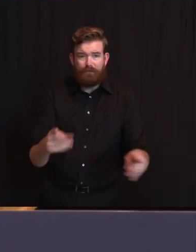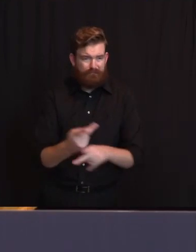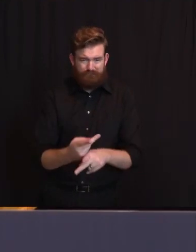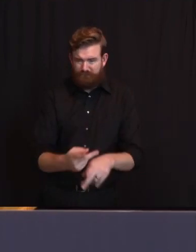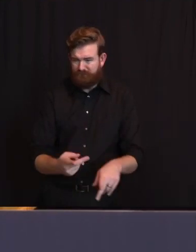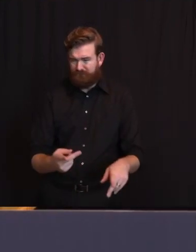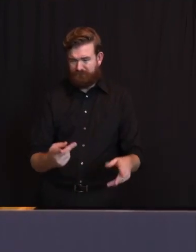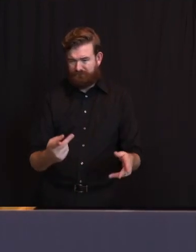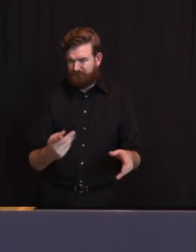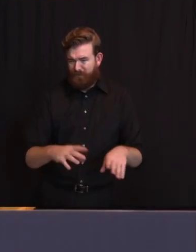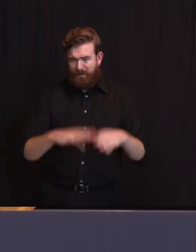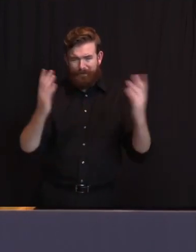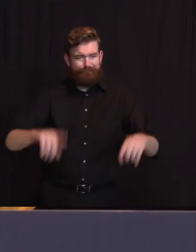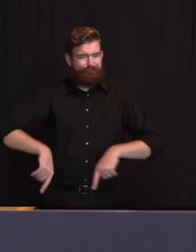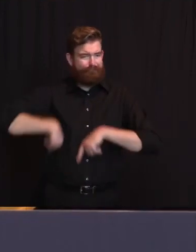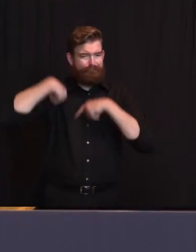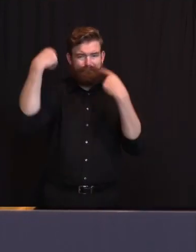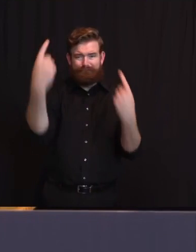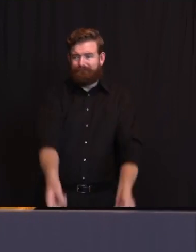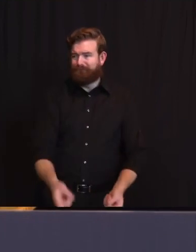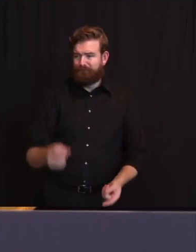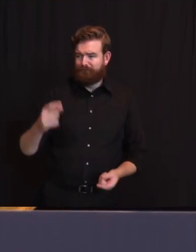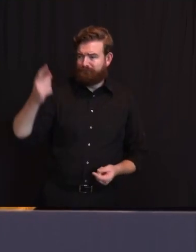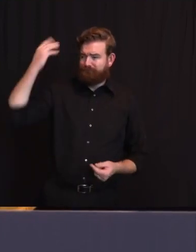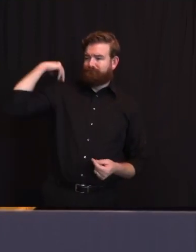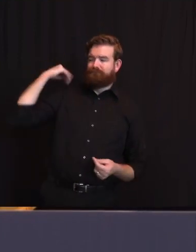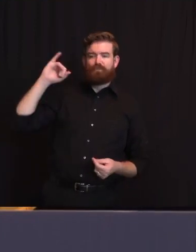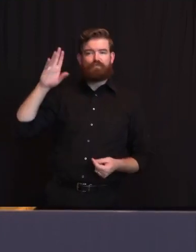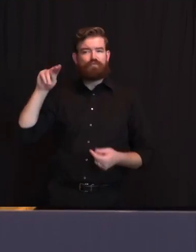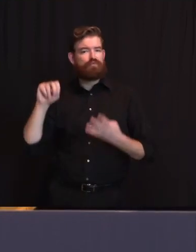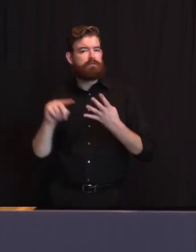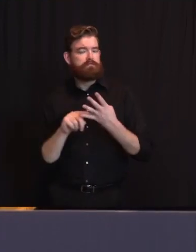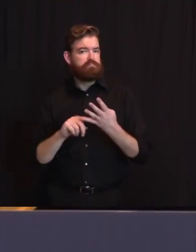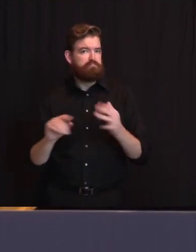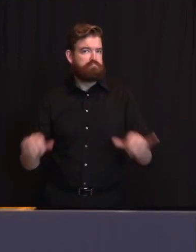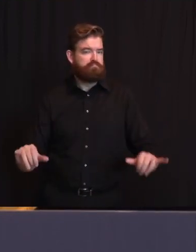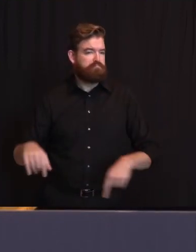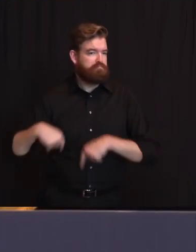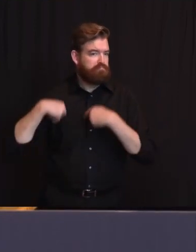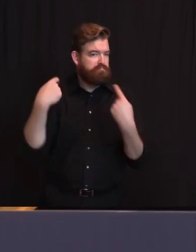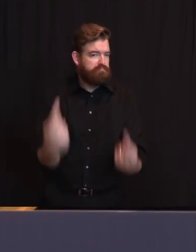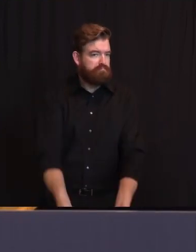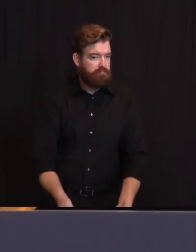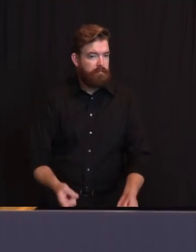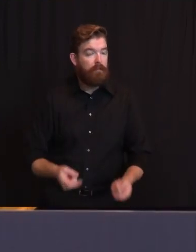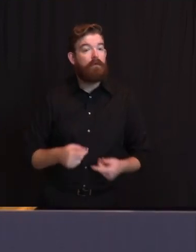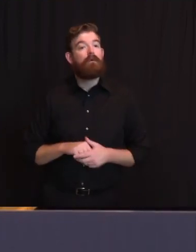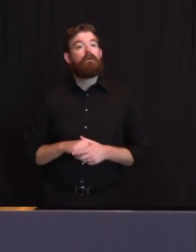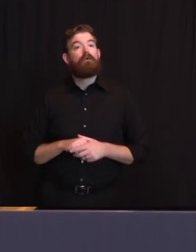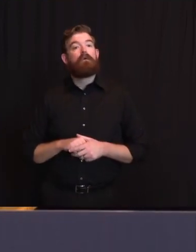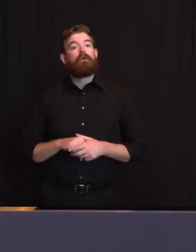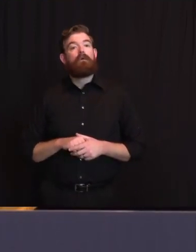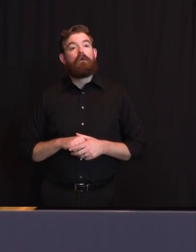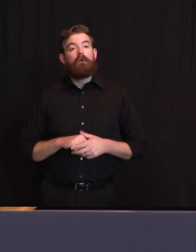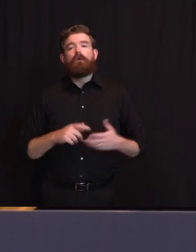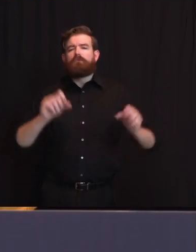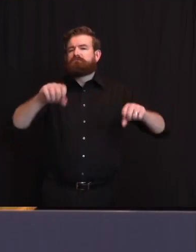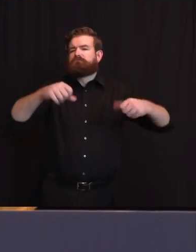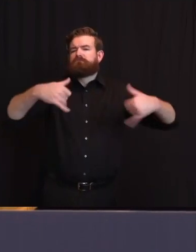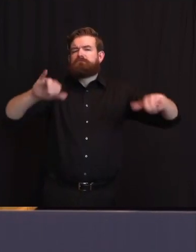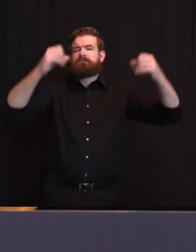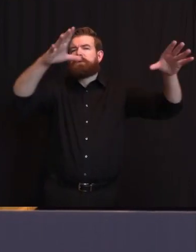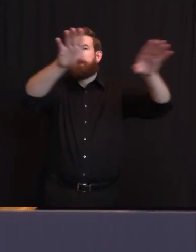since June, although, again, we haven't had enough of them open, and hopefully the monies that we put in play that we announced 8 days ago will get more of them open,